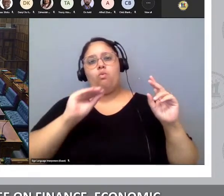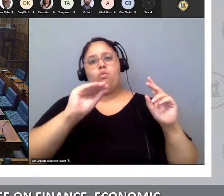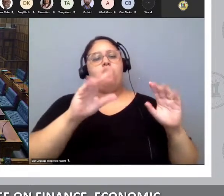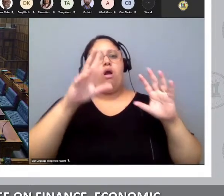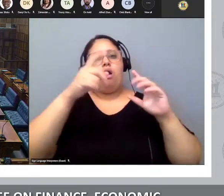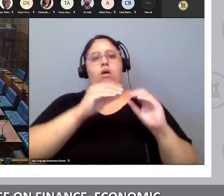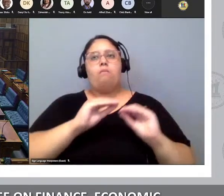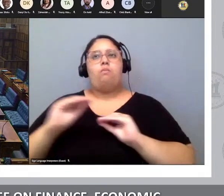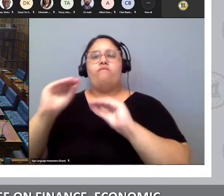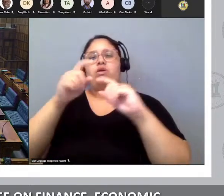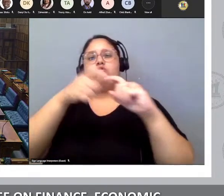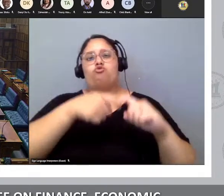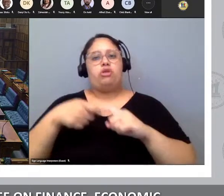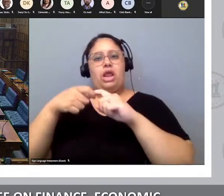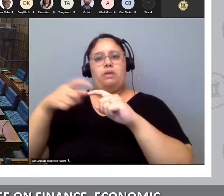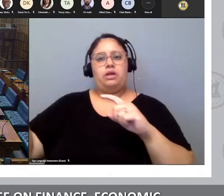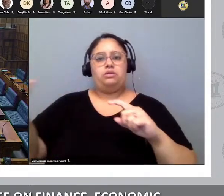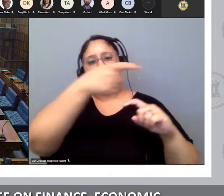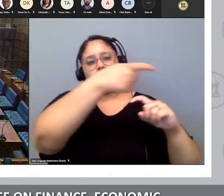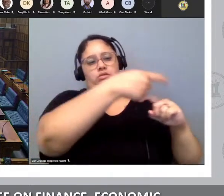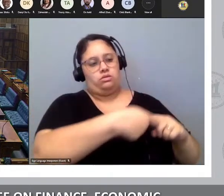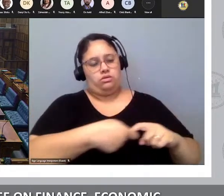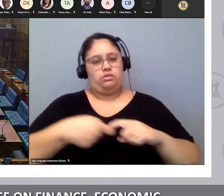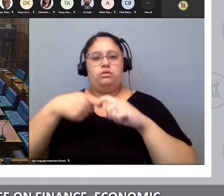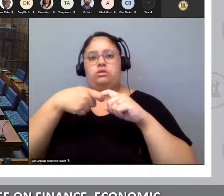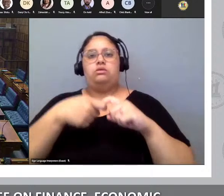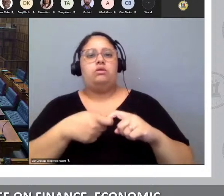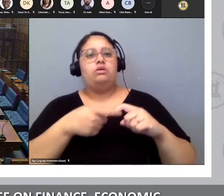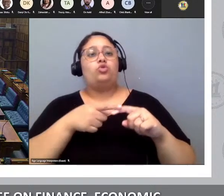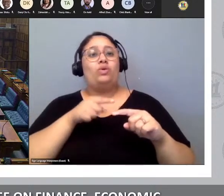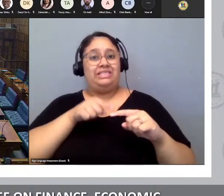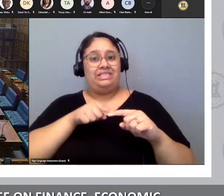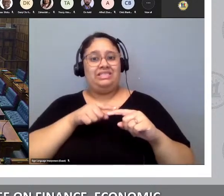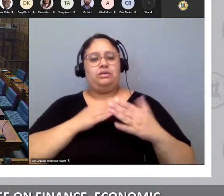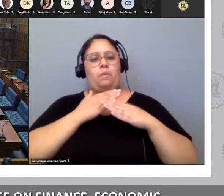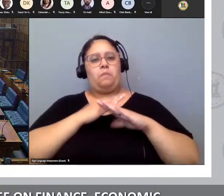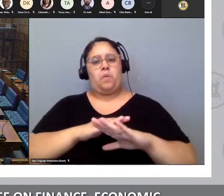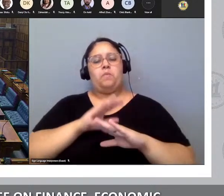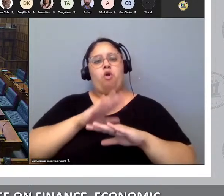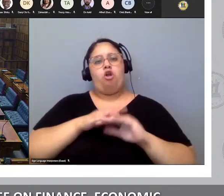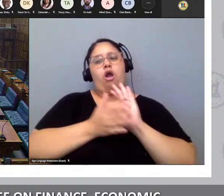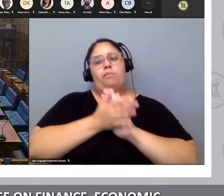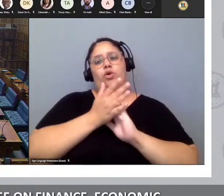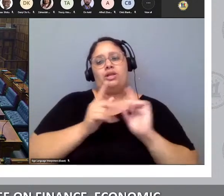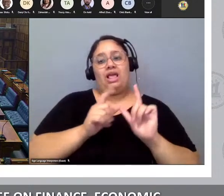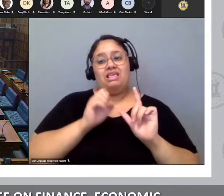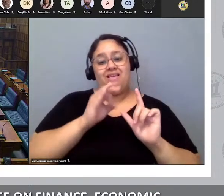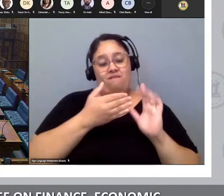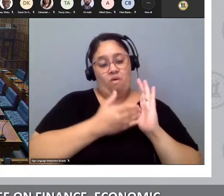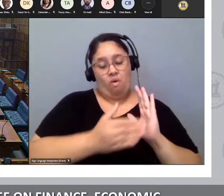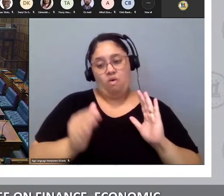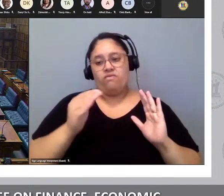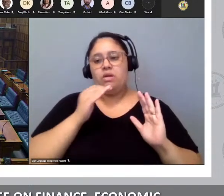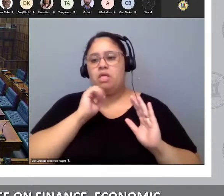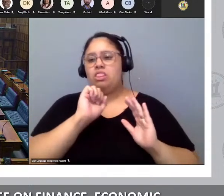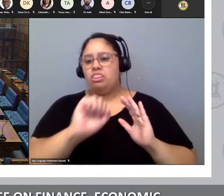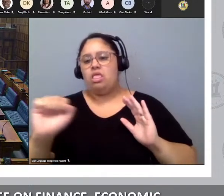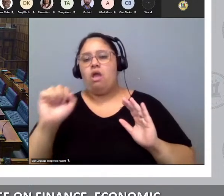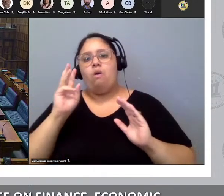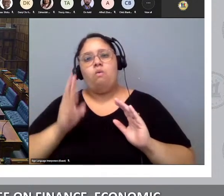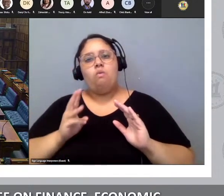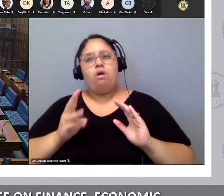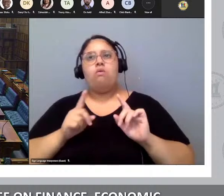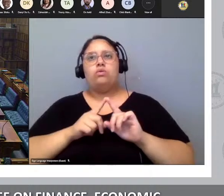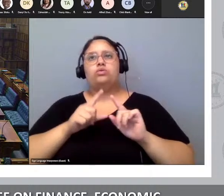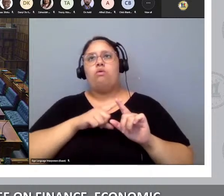positioned on that birth so should that restriction on the on the operating license be removed obviously then they will be and